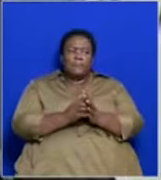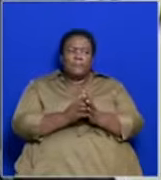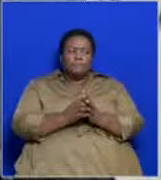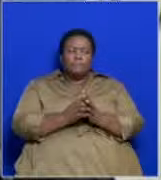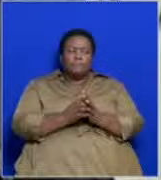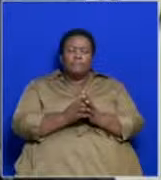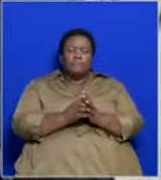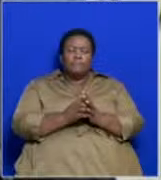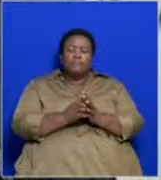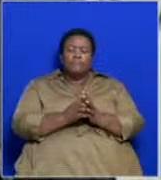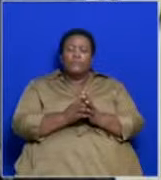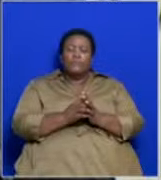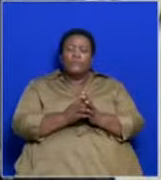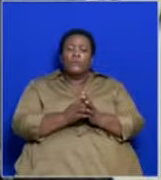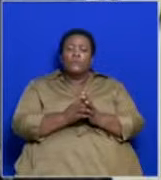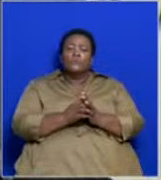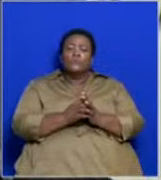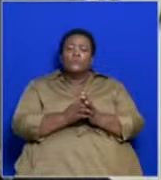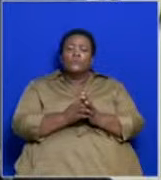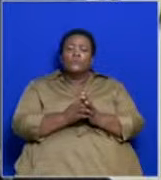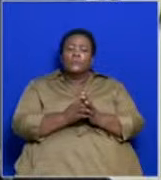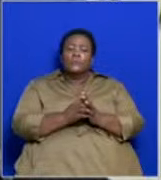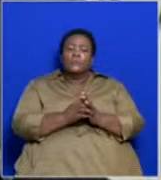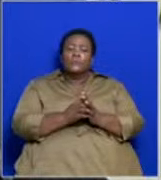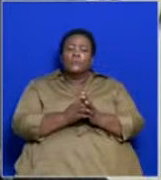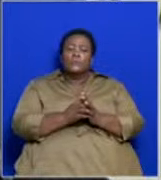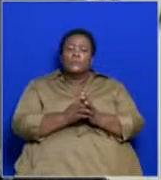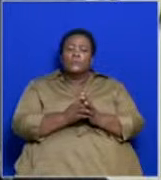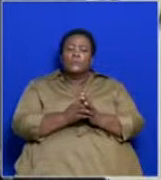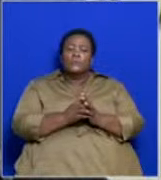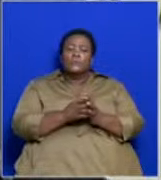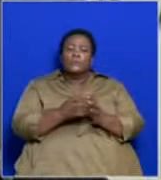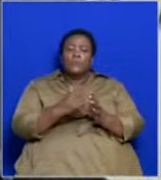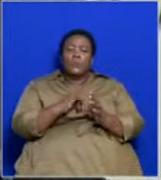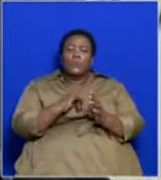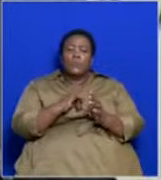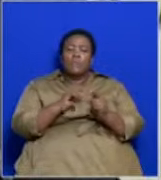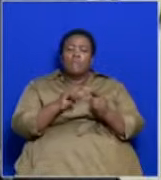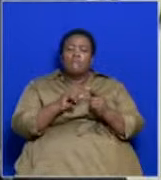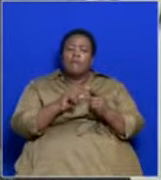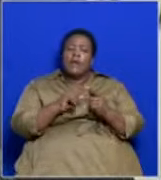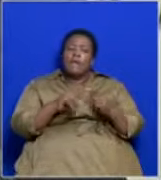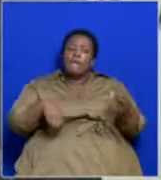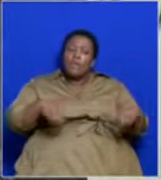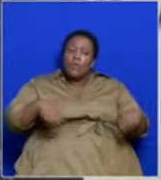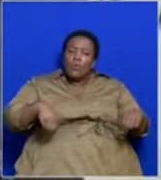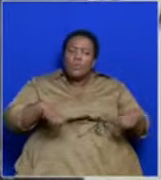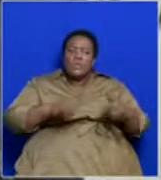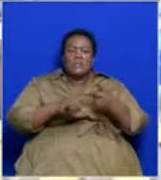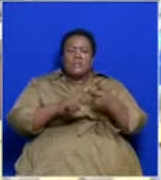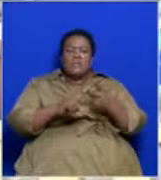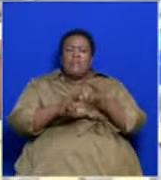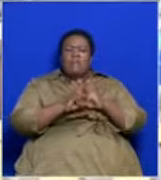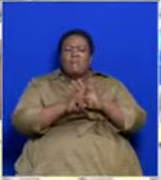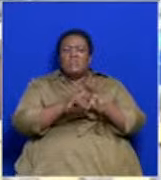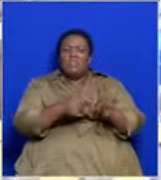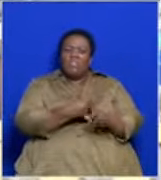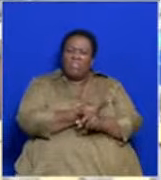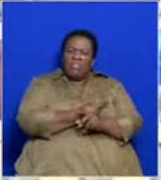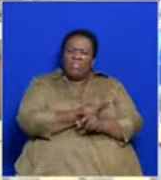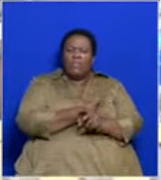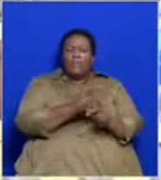matter, the fraud will be there, misrepresentation, and then there is